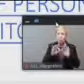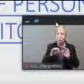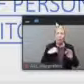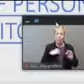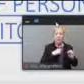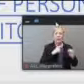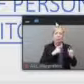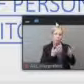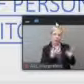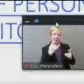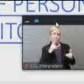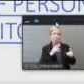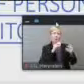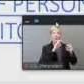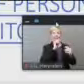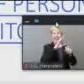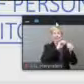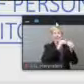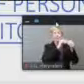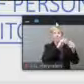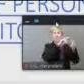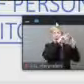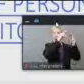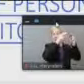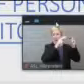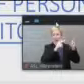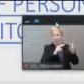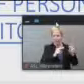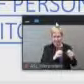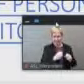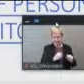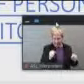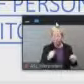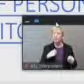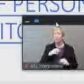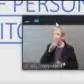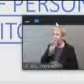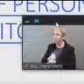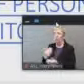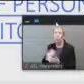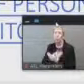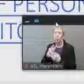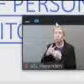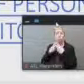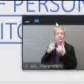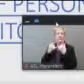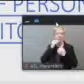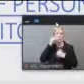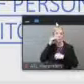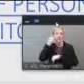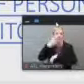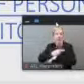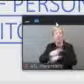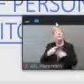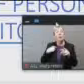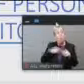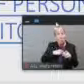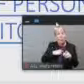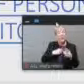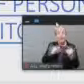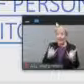to implement that new element, and case counts have come down, and so you'll be seeing communication